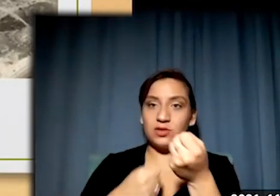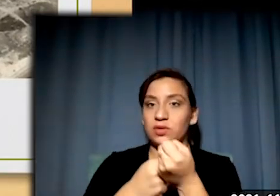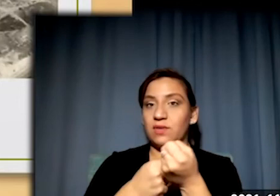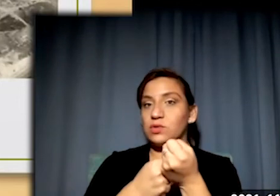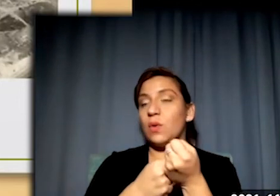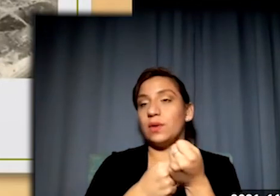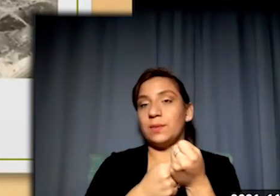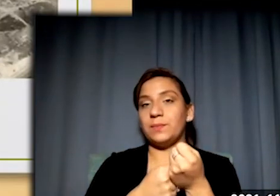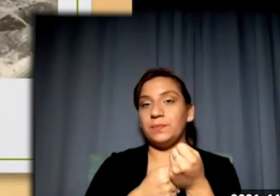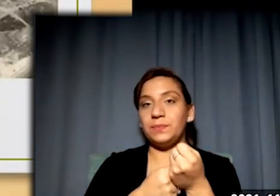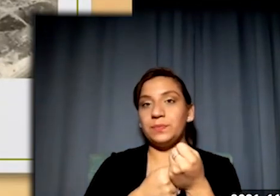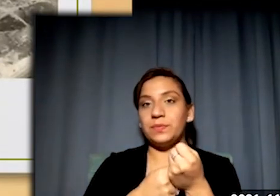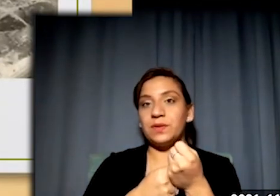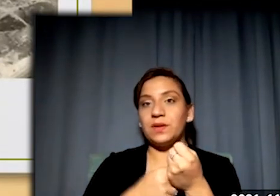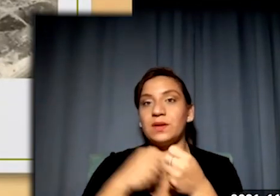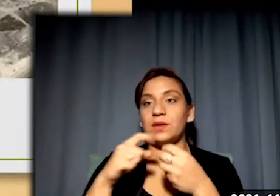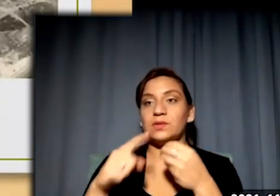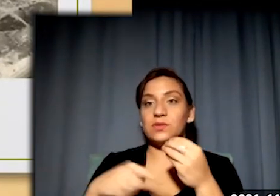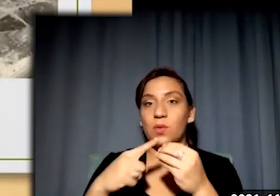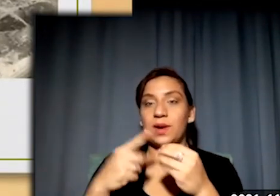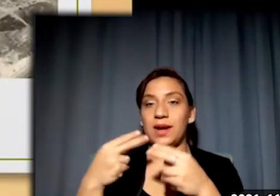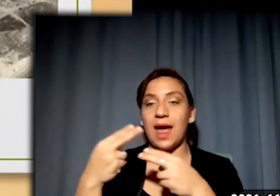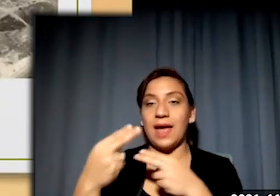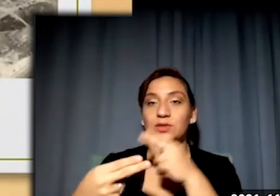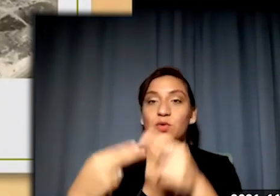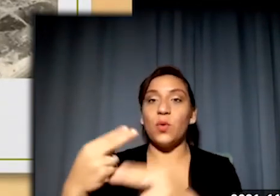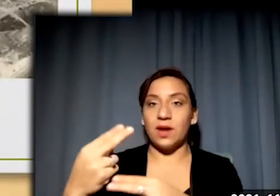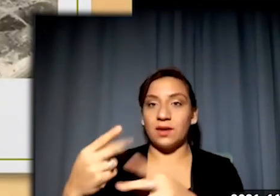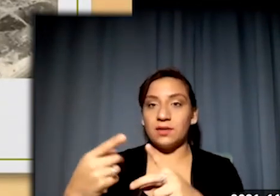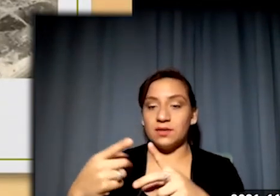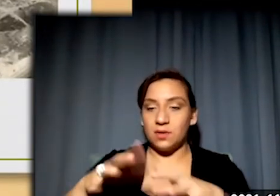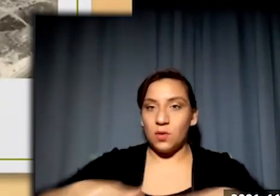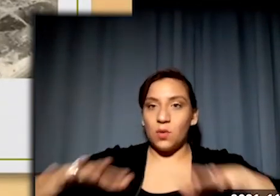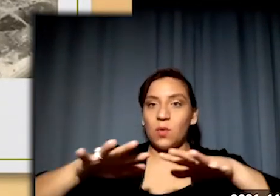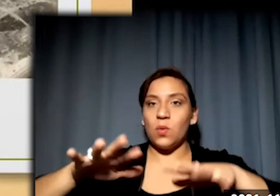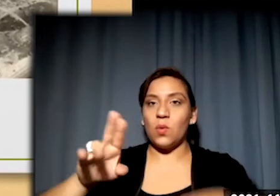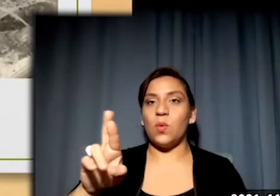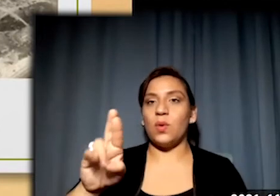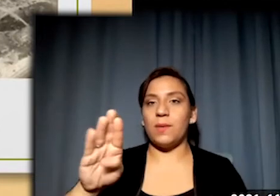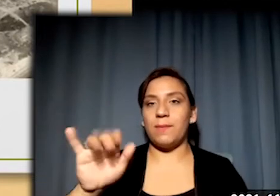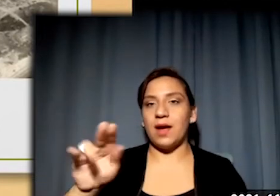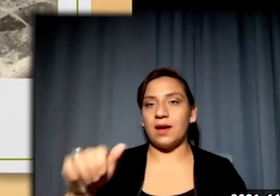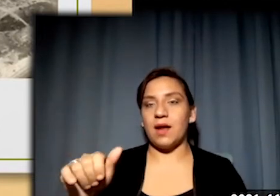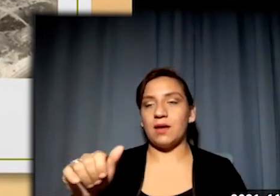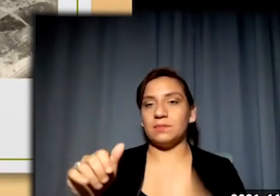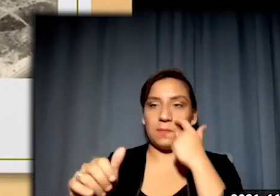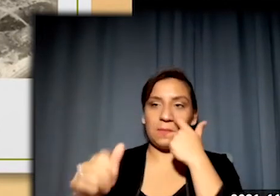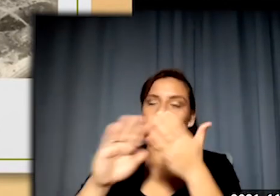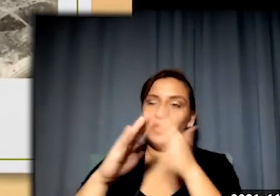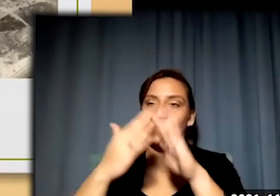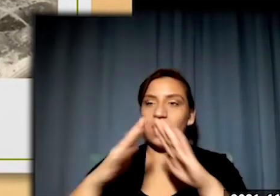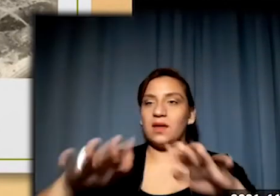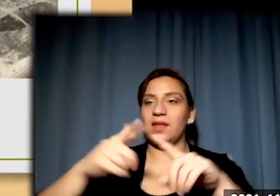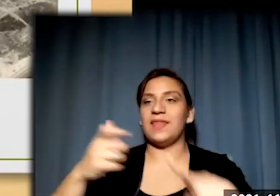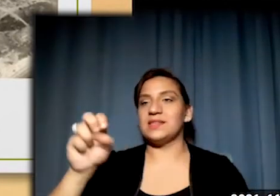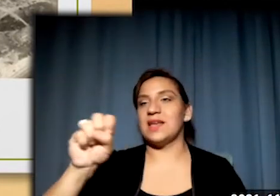and the traditional urban cores in Puerto Rico. Dr. Sepúlveda's presentation can be viewed